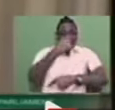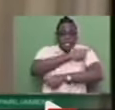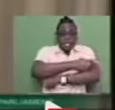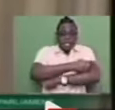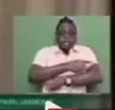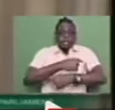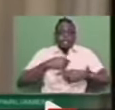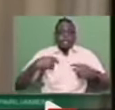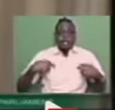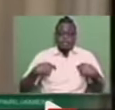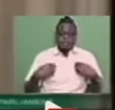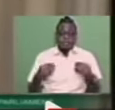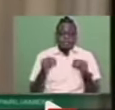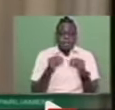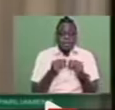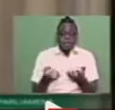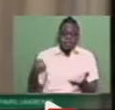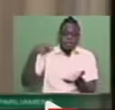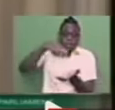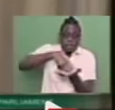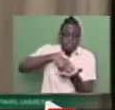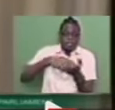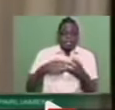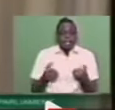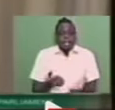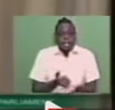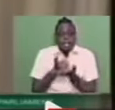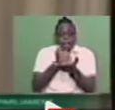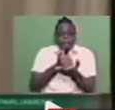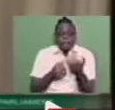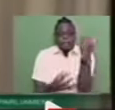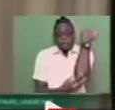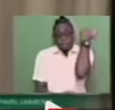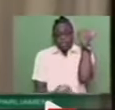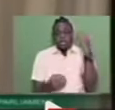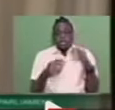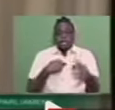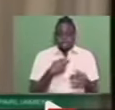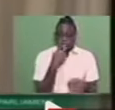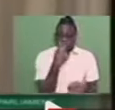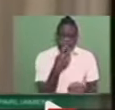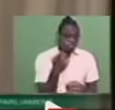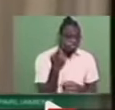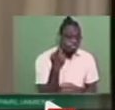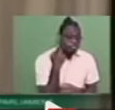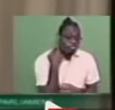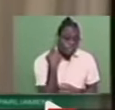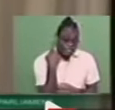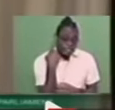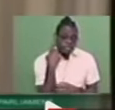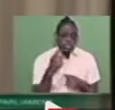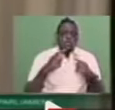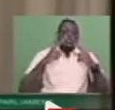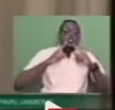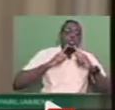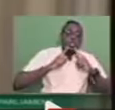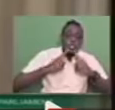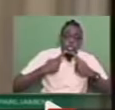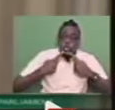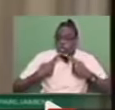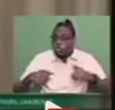I saw a recent headline titled, "Bandits Apologize for Robbery," says he was trying to feed his